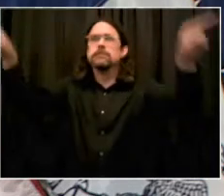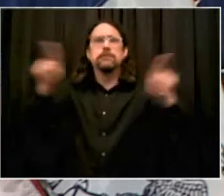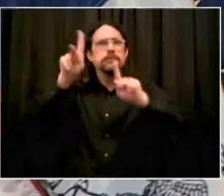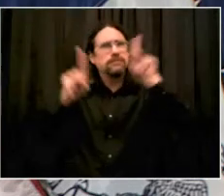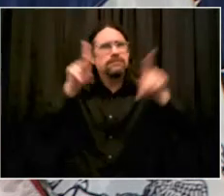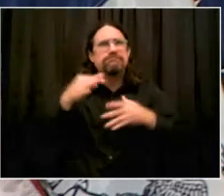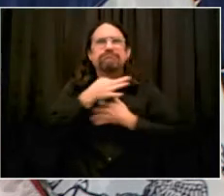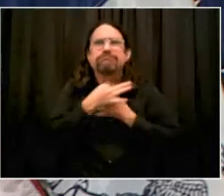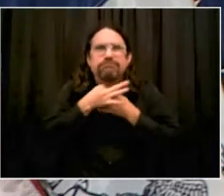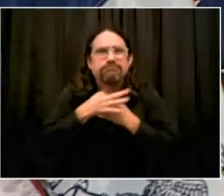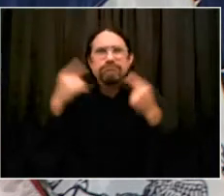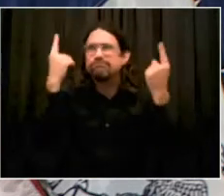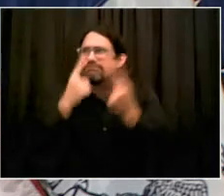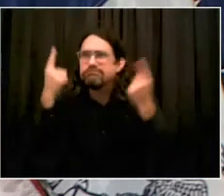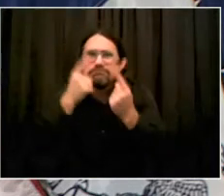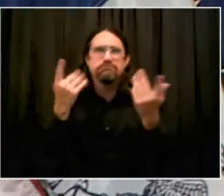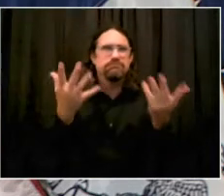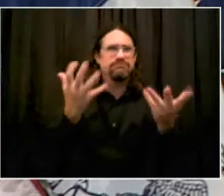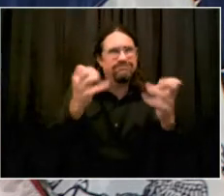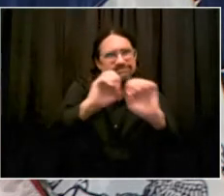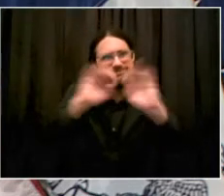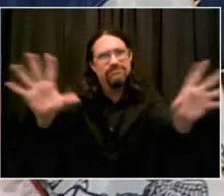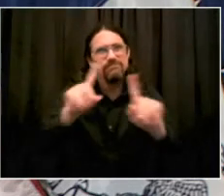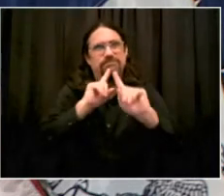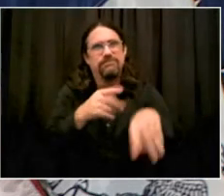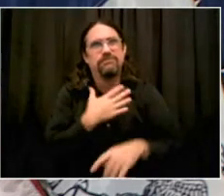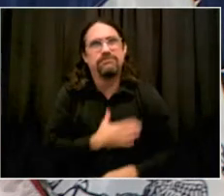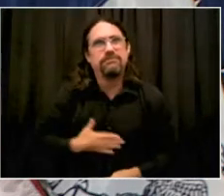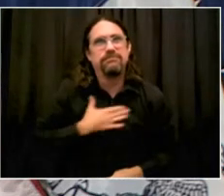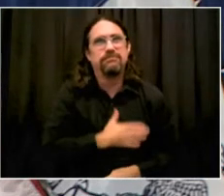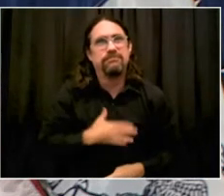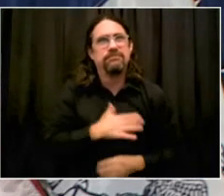any closing at this point is still, that we're